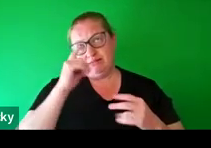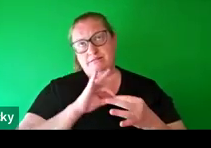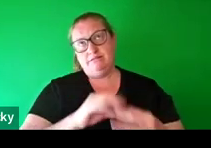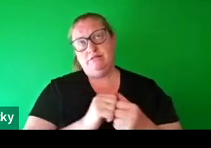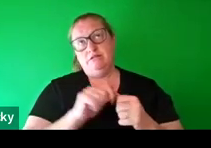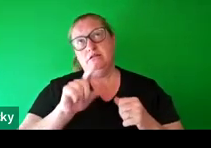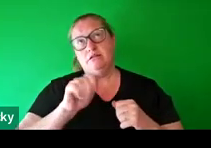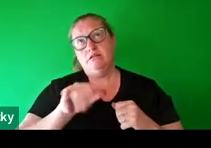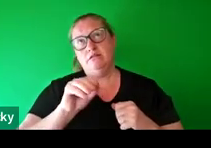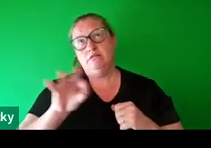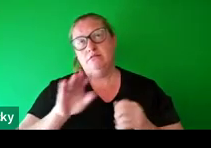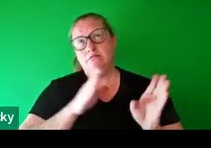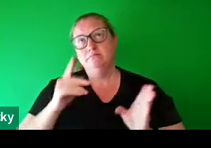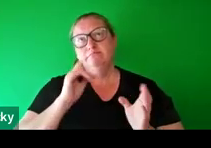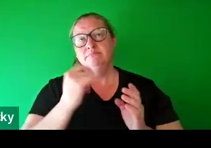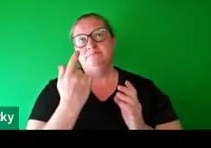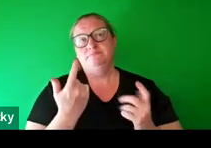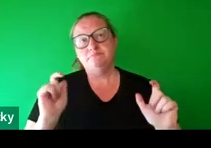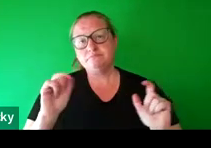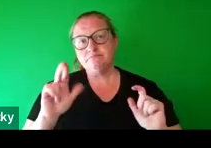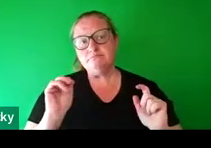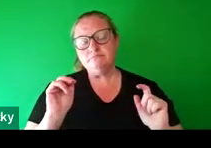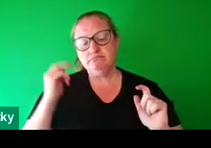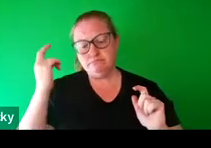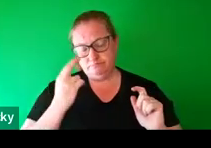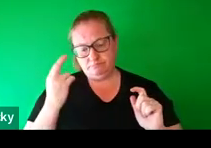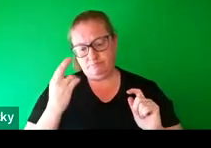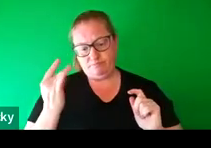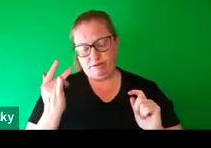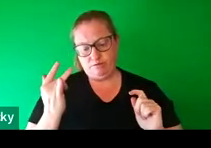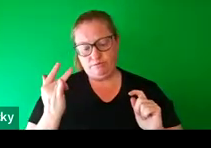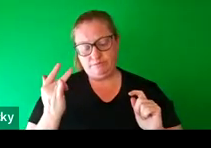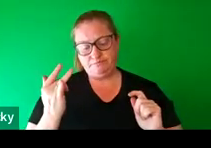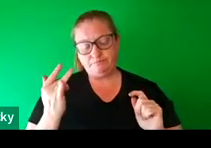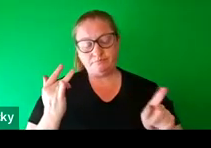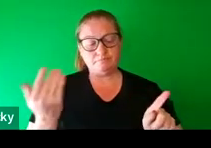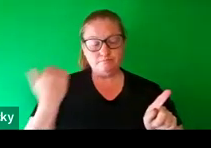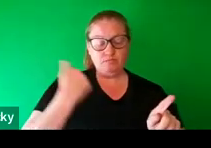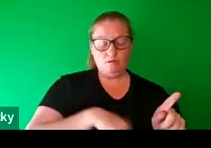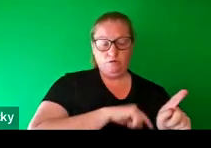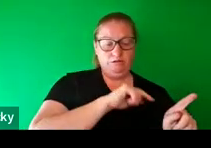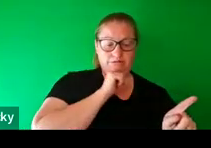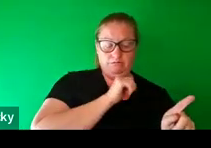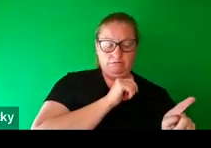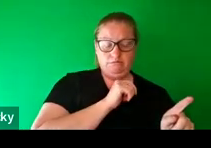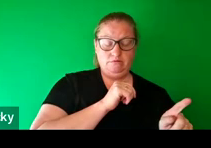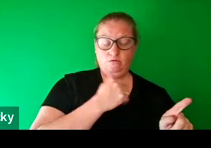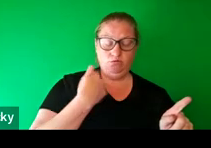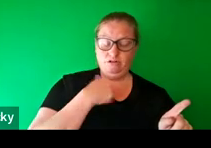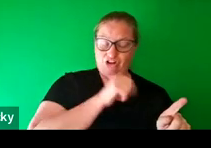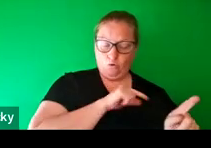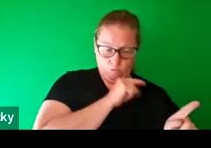one of the major reasons we got, they downgraded us from qualified to negative. Because even though we didn't end